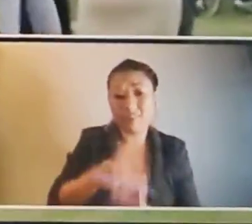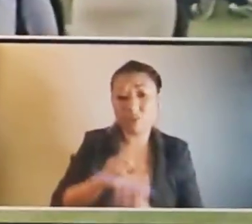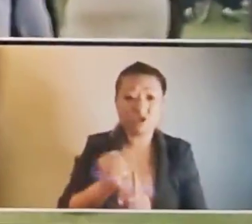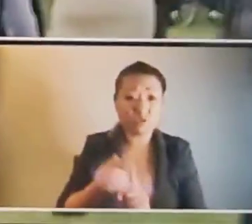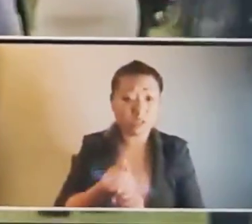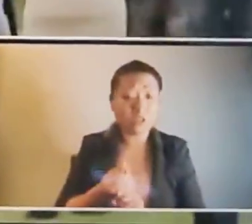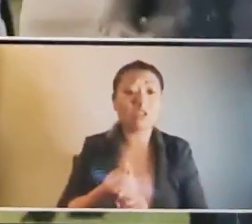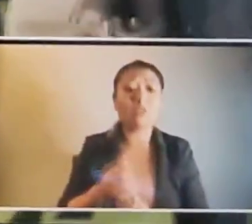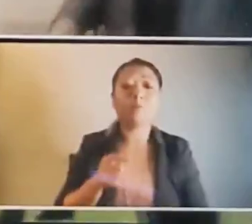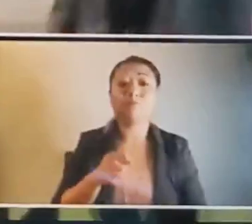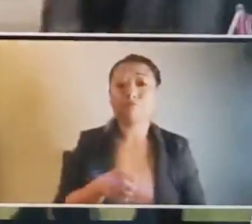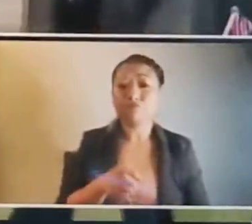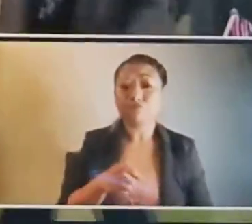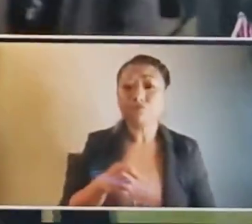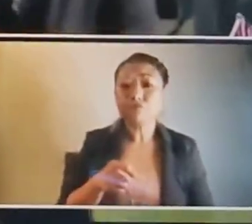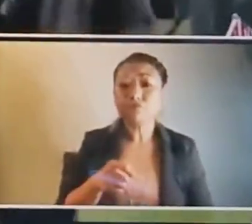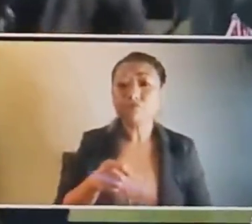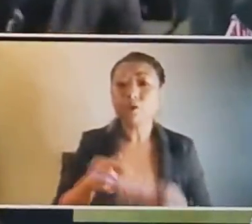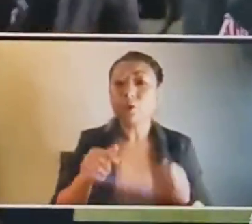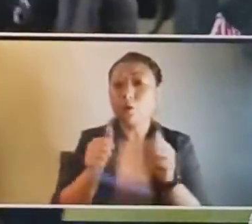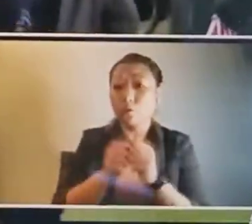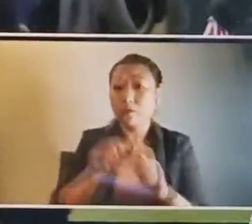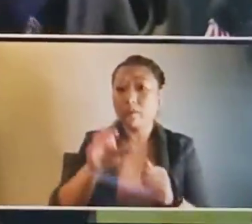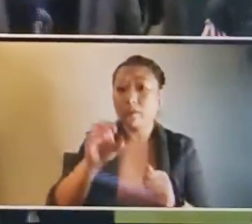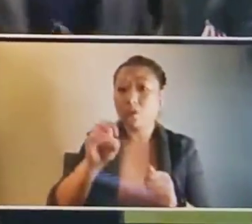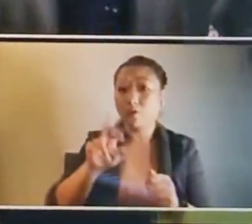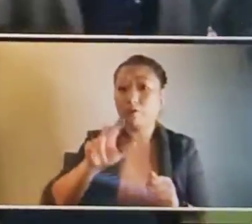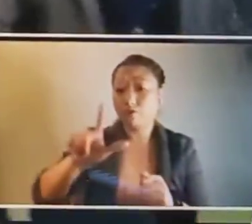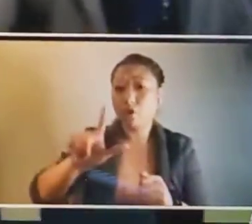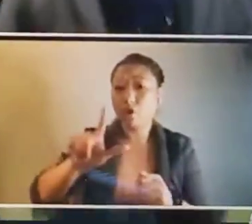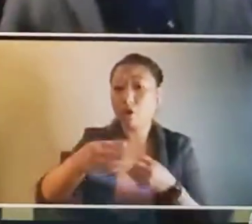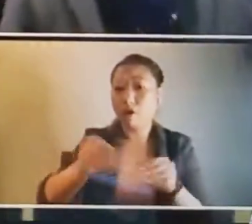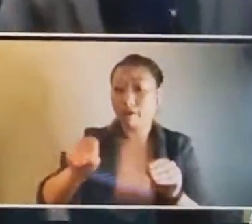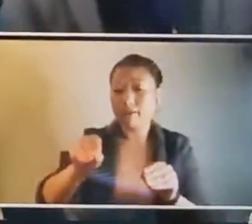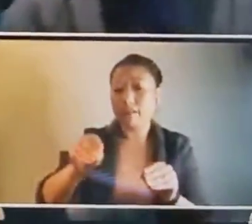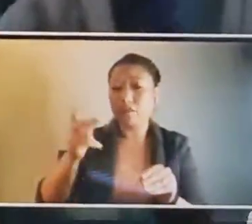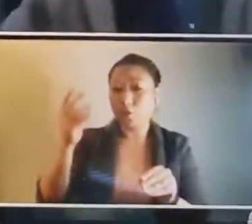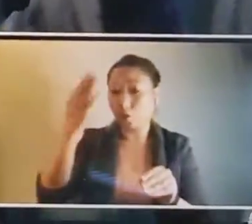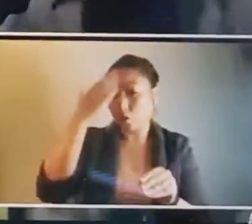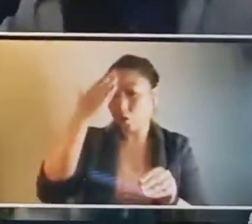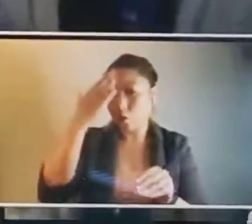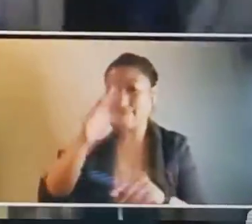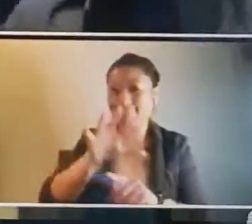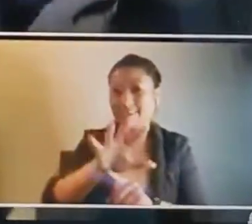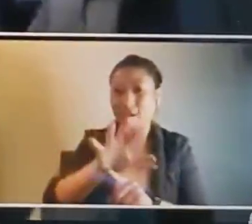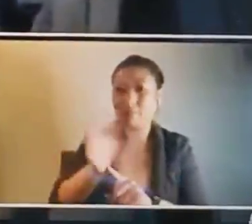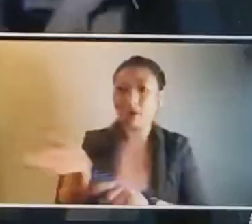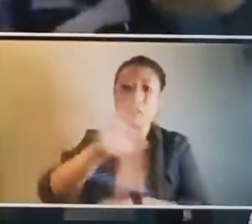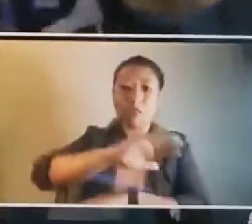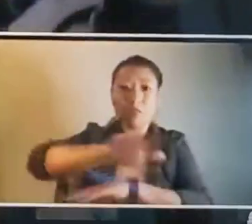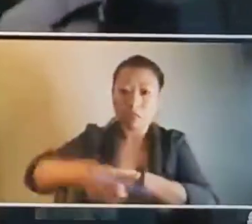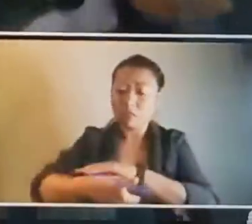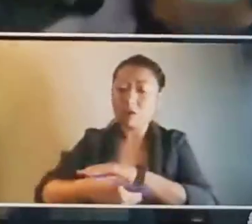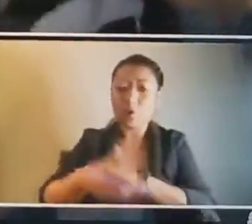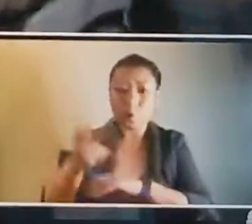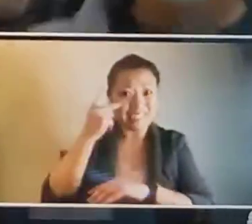It is, the cameras are hot 24/7, as you know. Why hasn't he walked down and said that now?